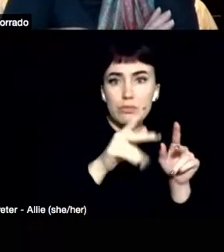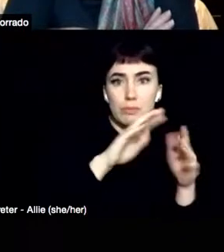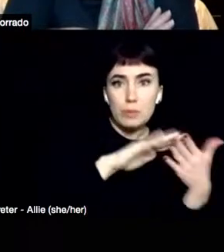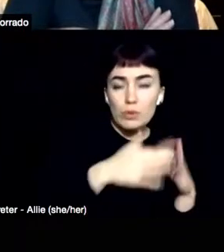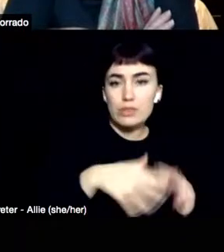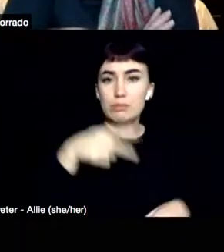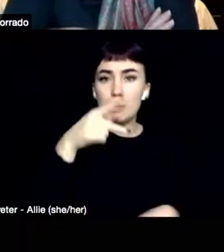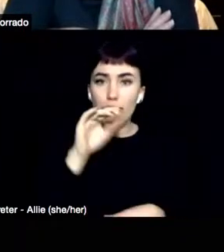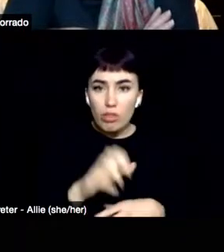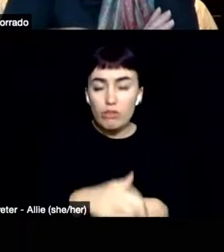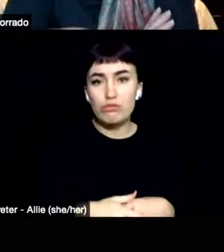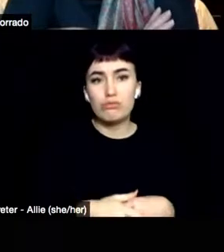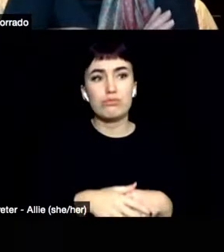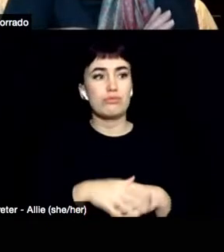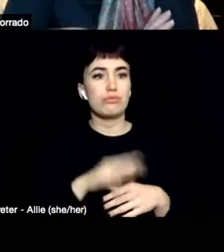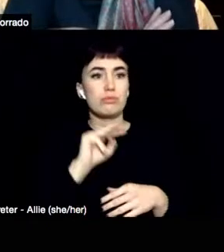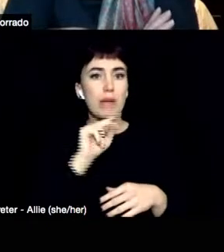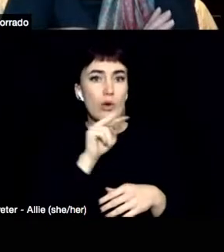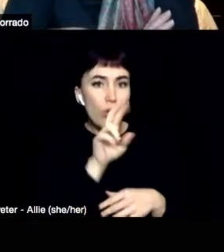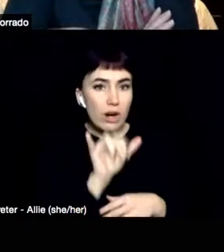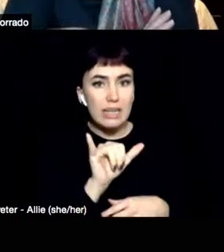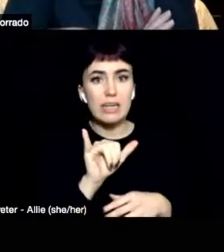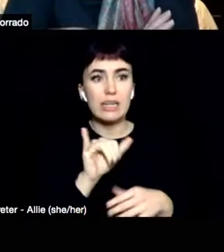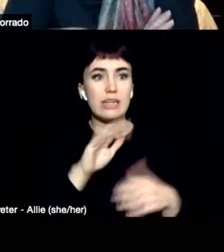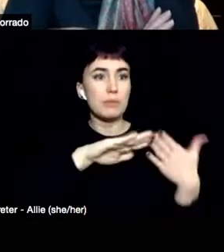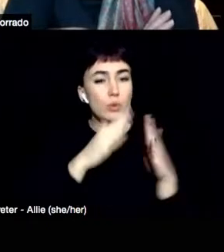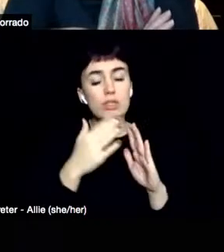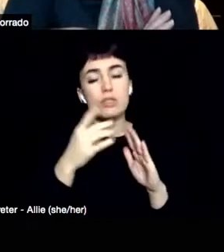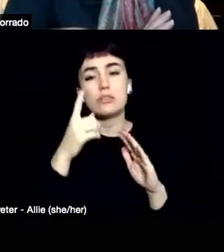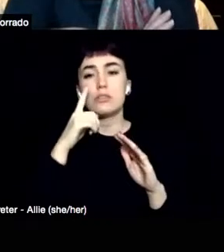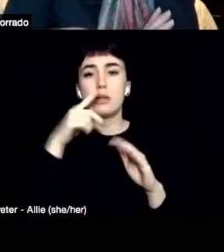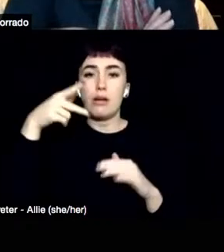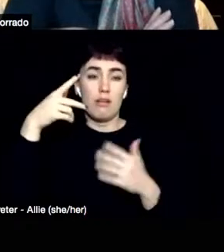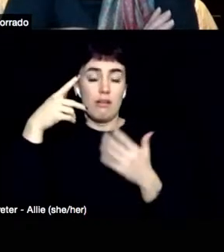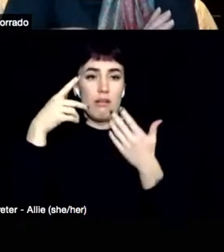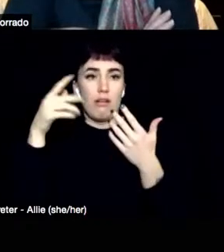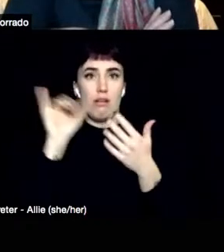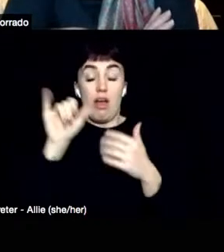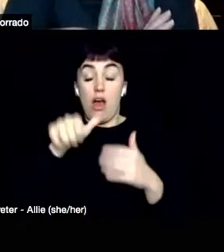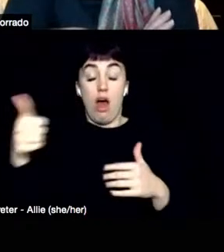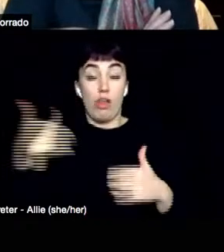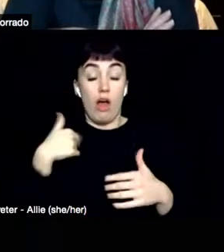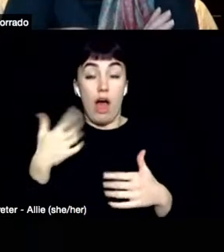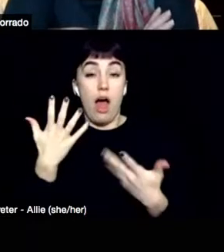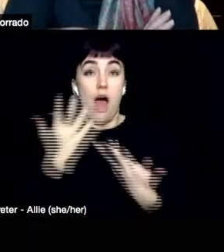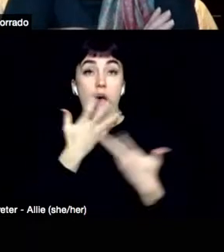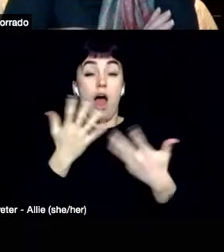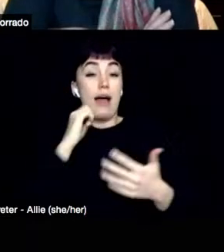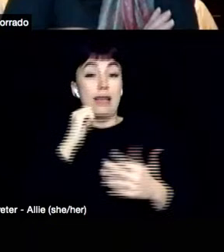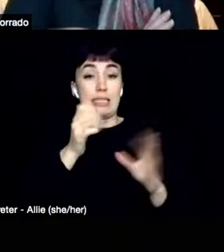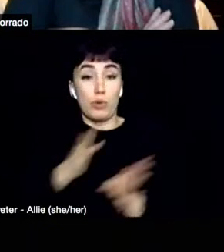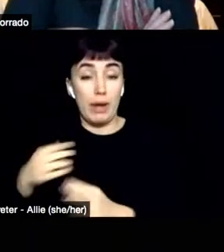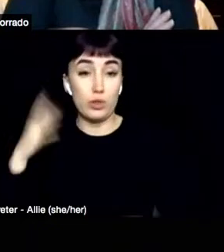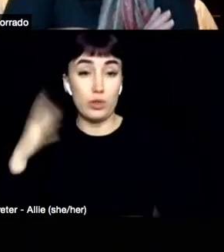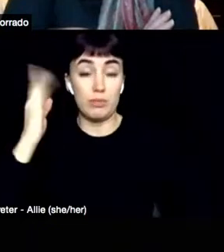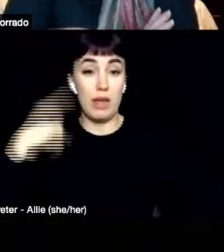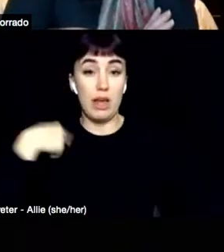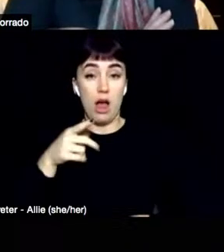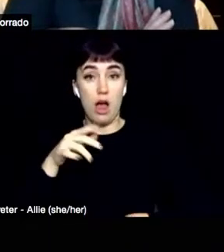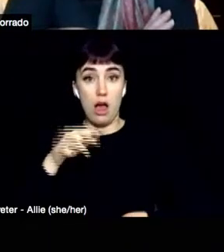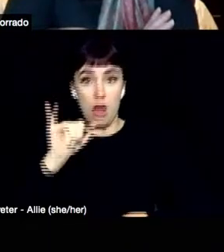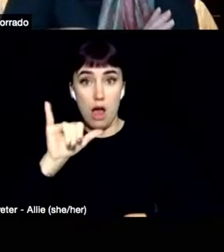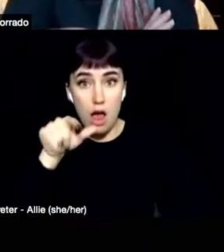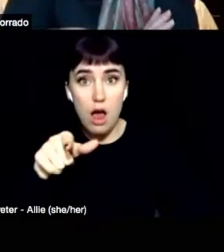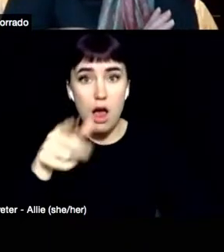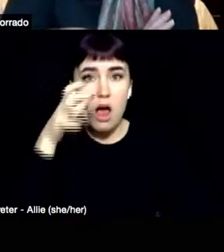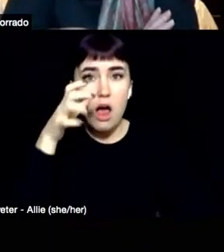I'm at a loss for words because, like others, I'm not prepared. I'm just extremely angry. I'm embarrassed